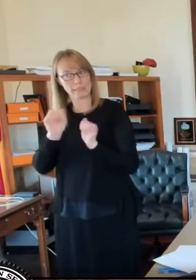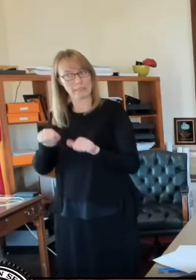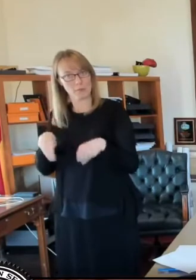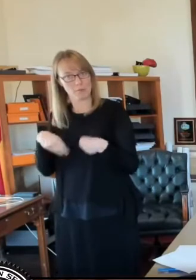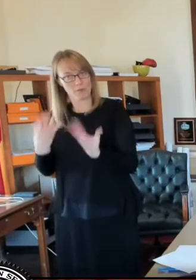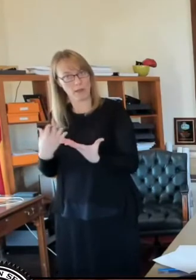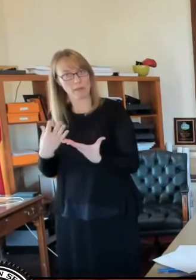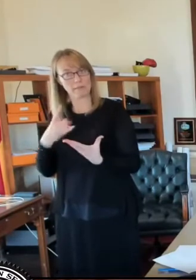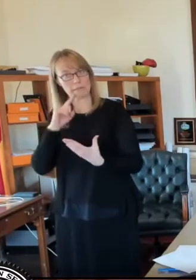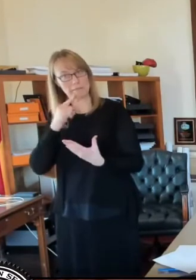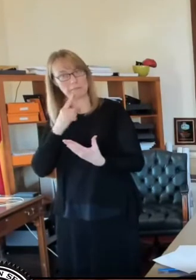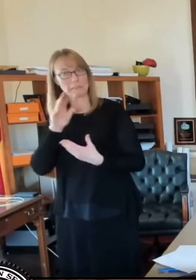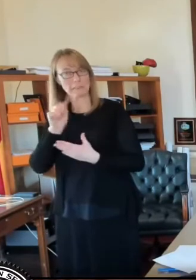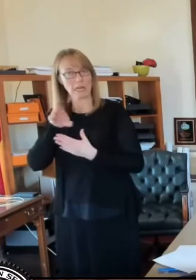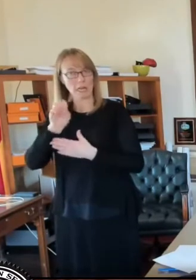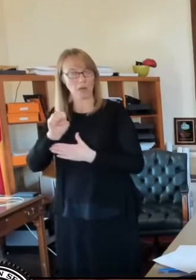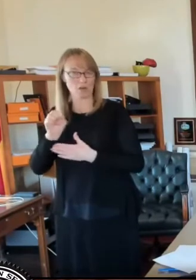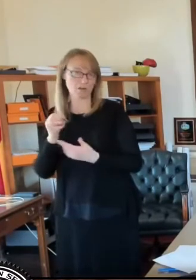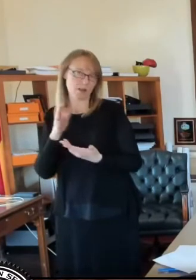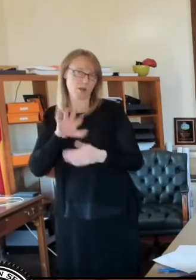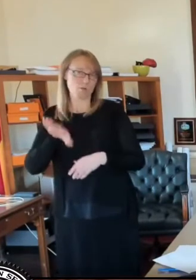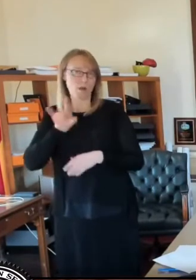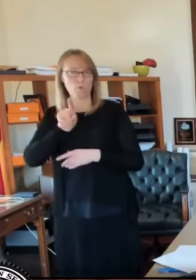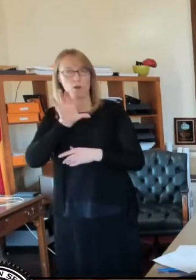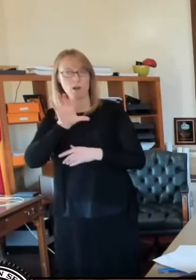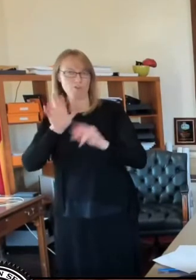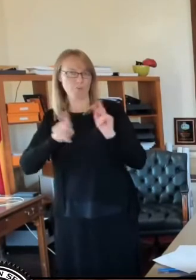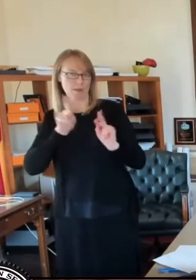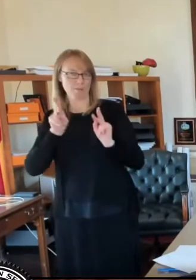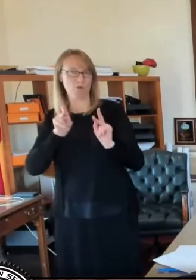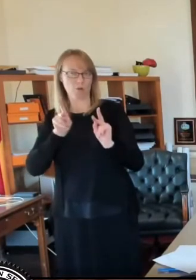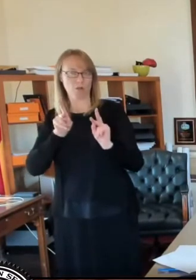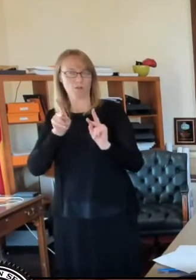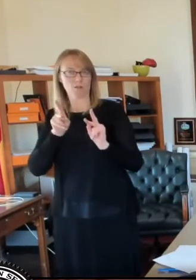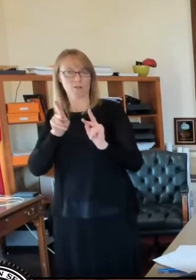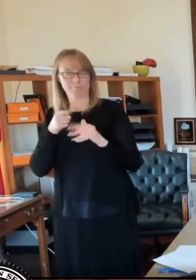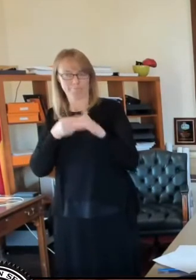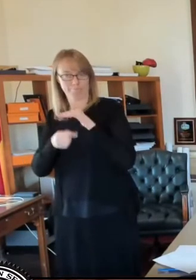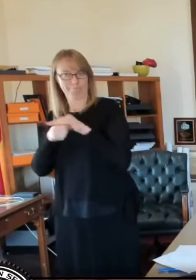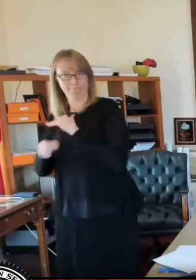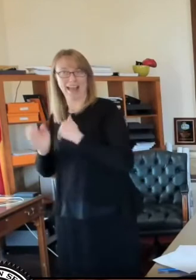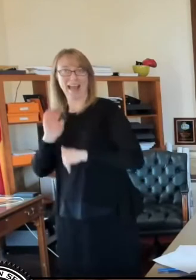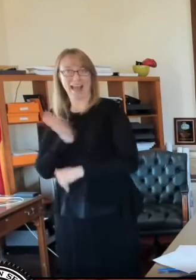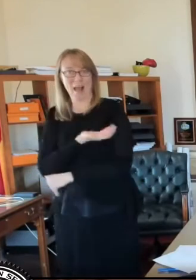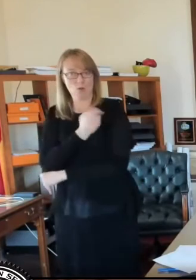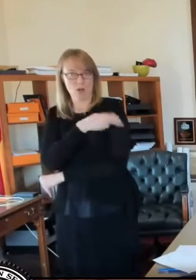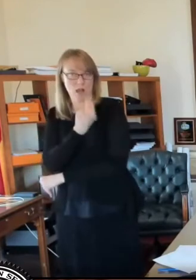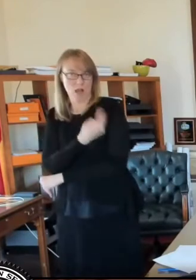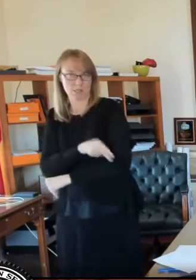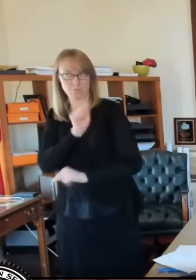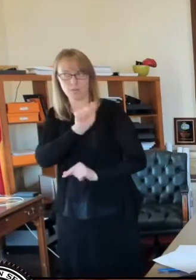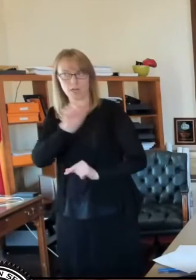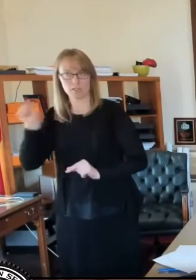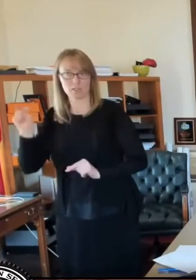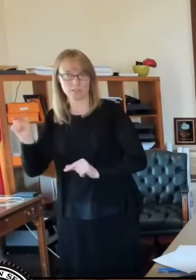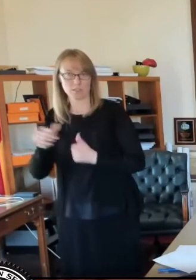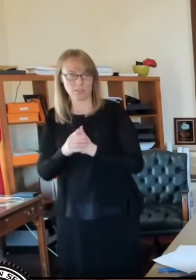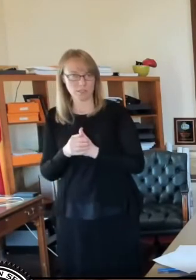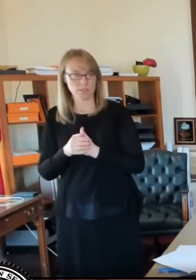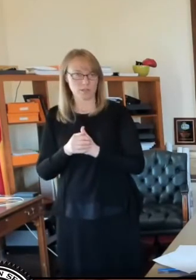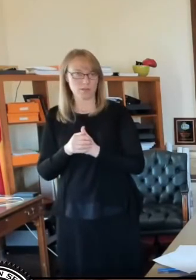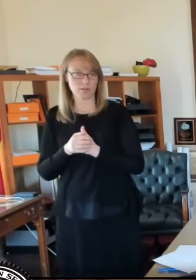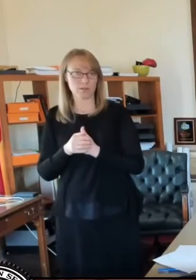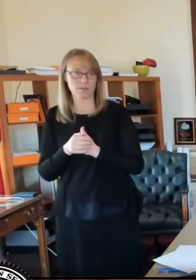that were admitted to our hospitals, and this was for the week ended 12/7, so from 12/1